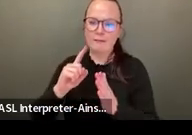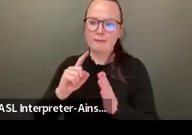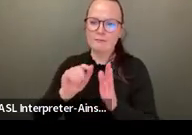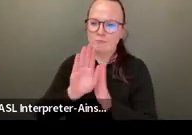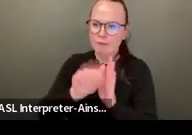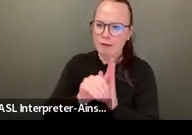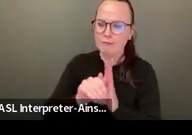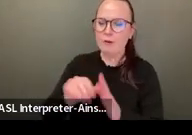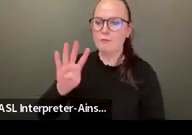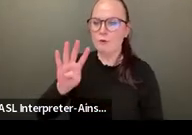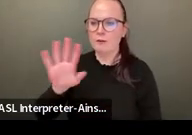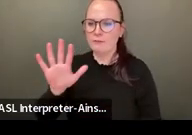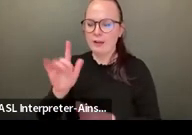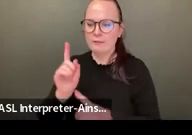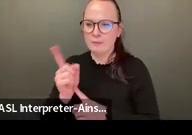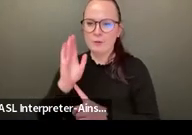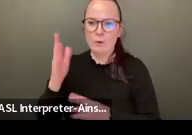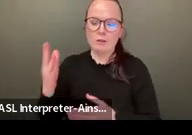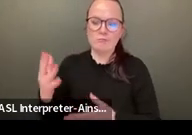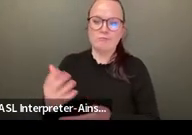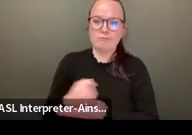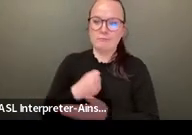contact hour for it.